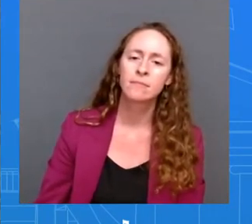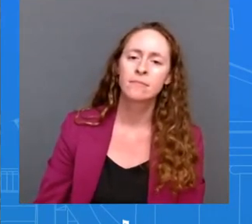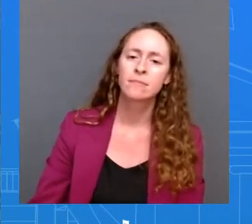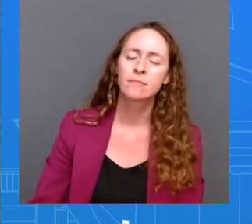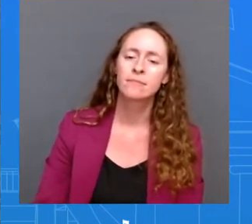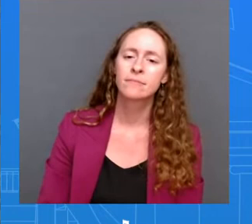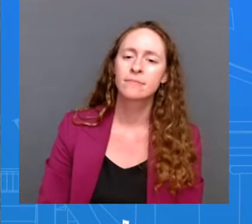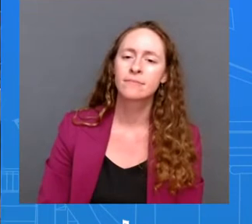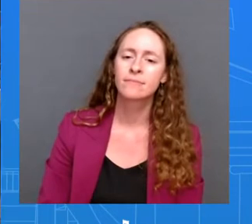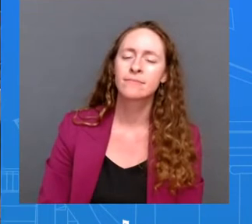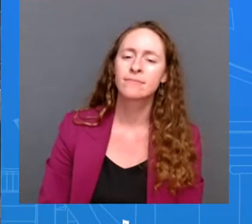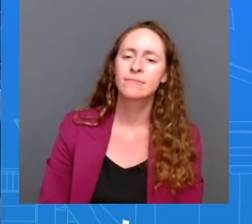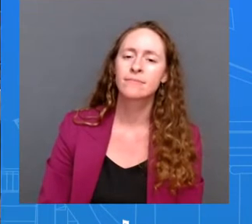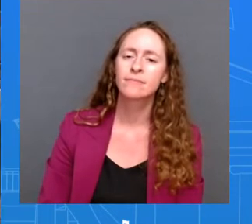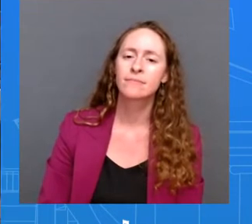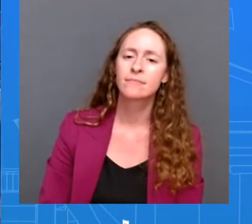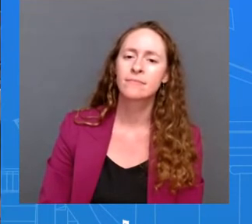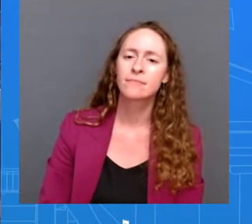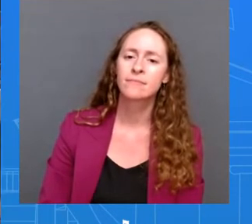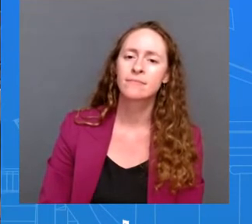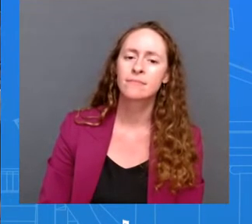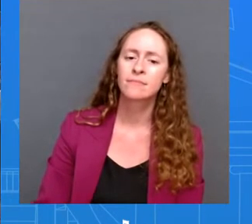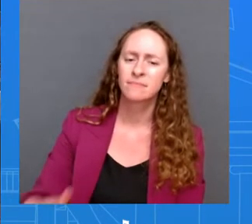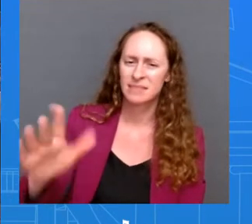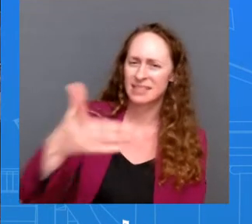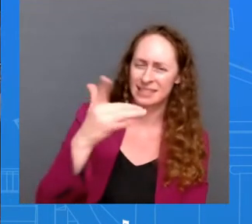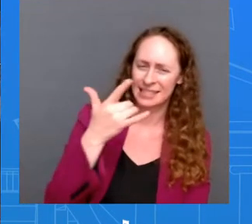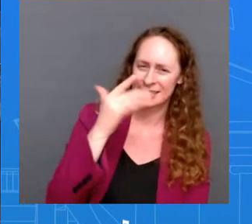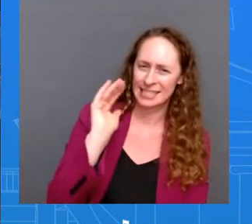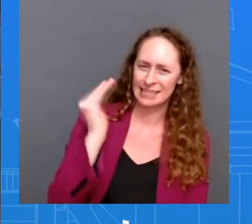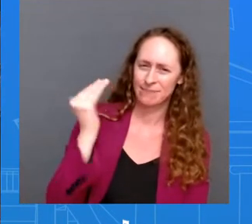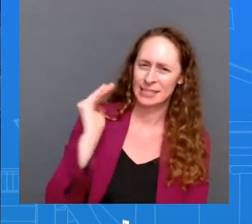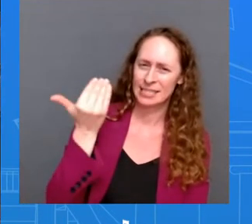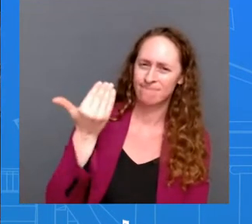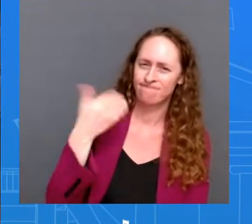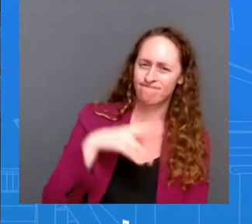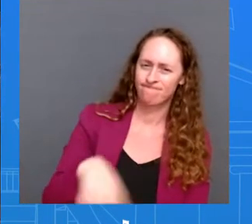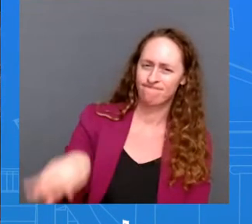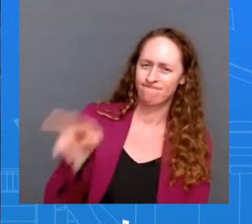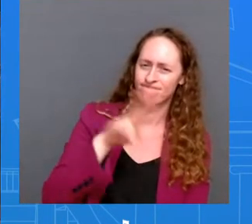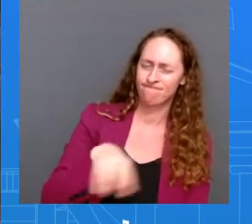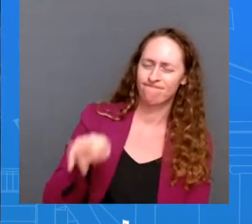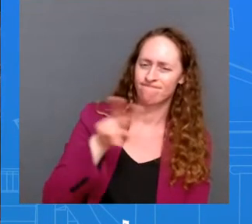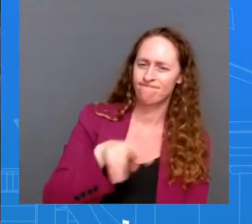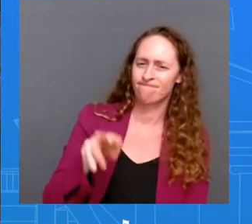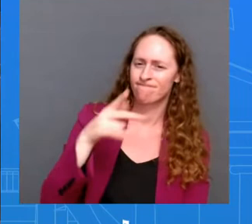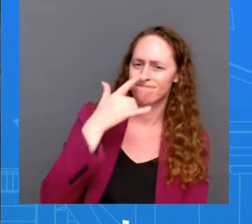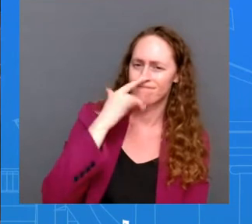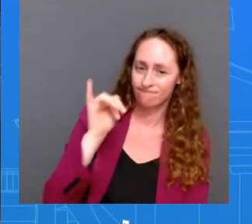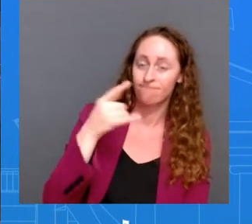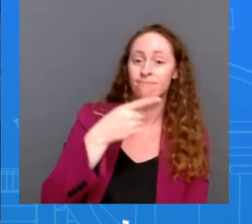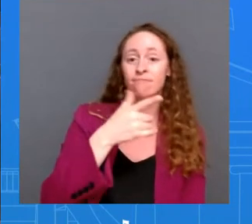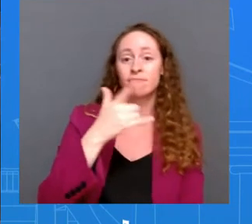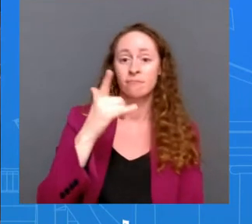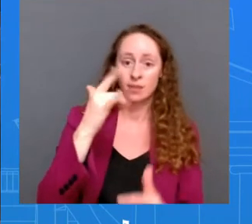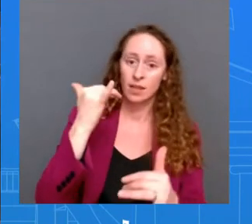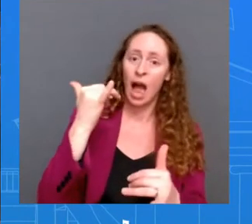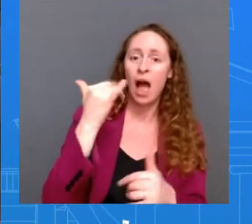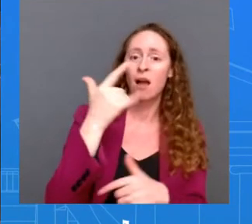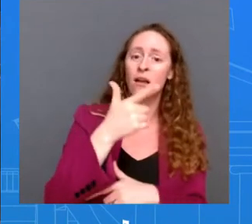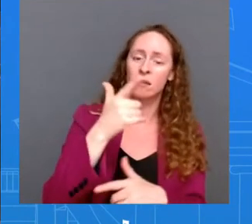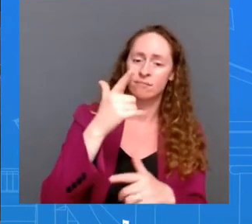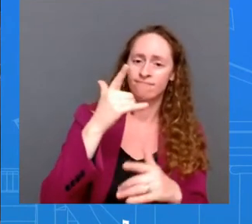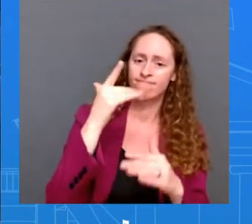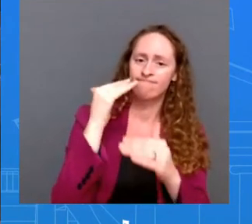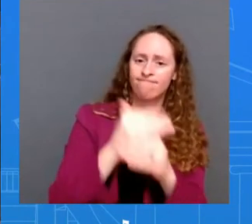tell us if that's accurate? And as we move towards what President Biden has often described as an era of autocracy versus